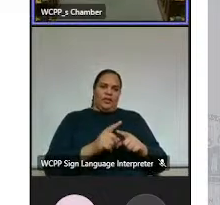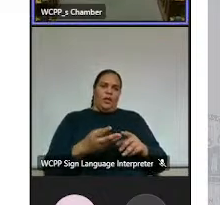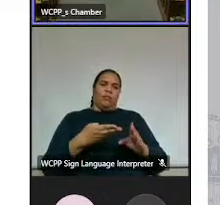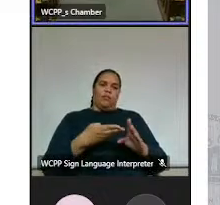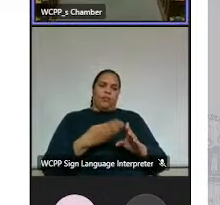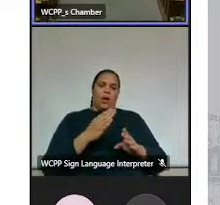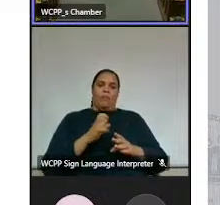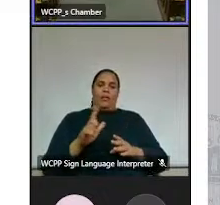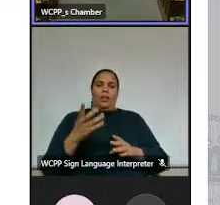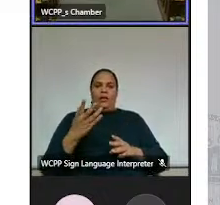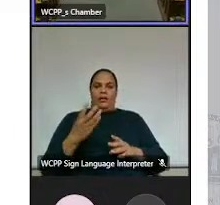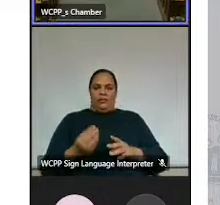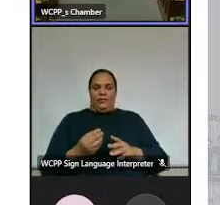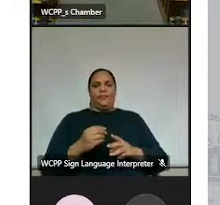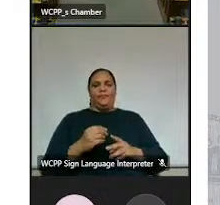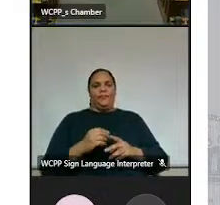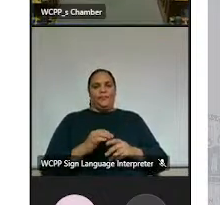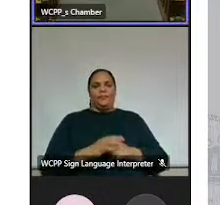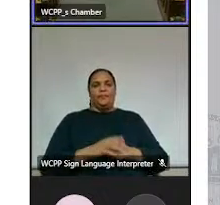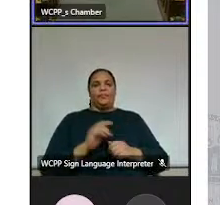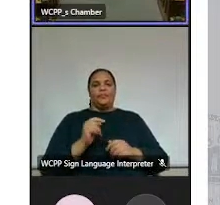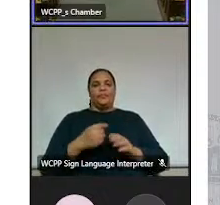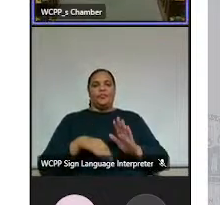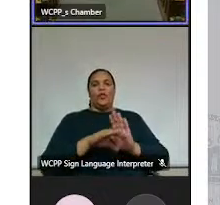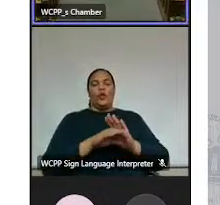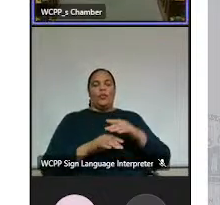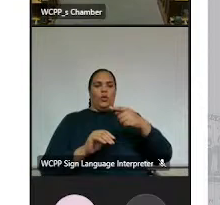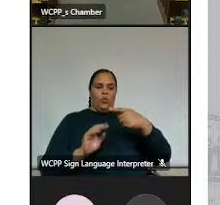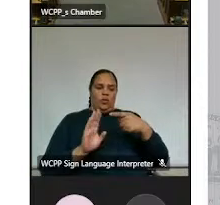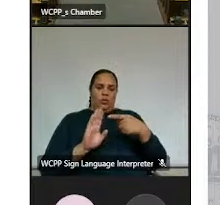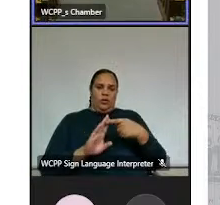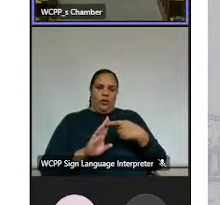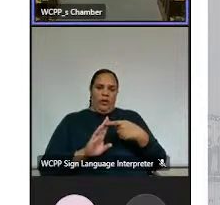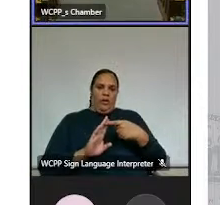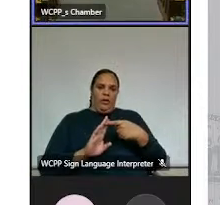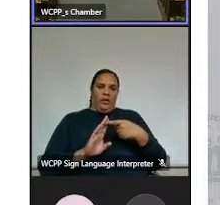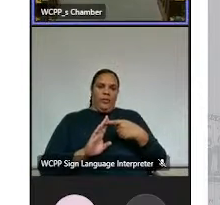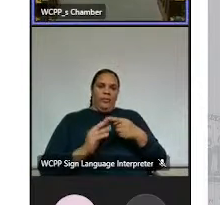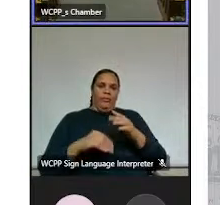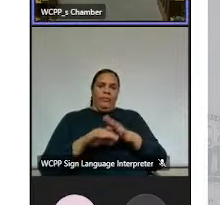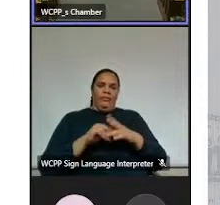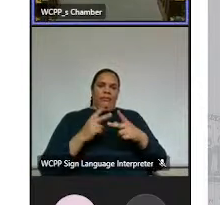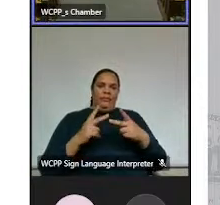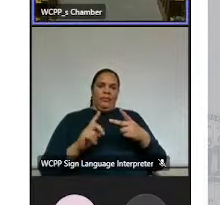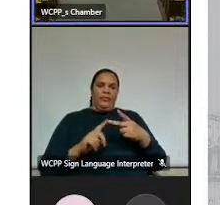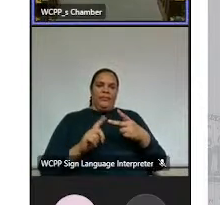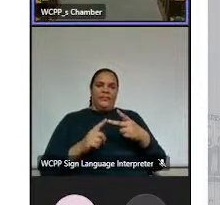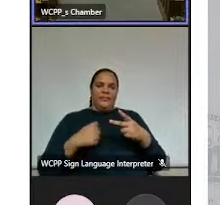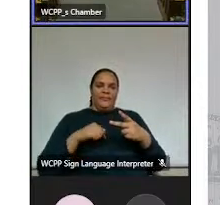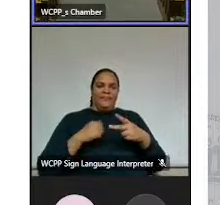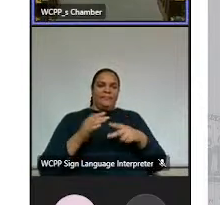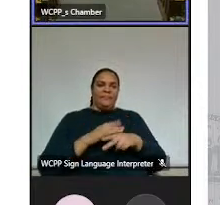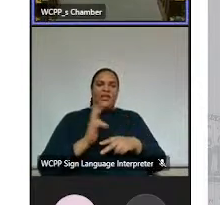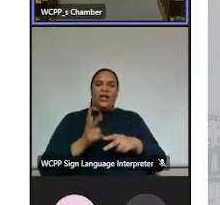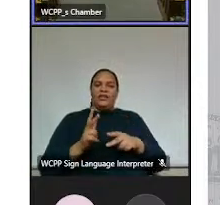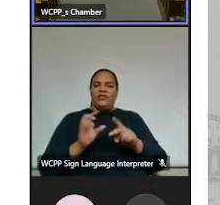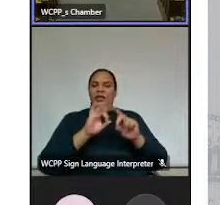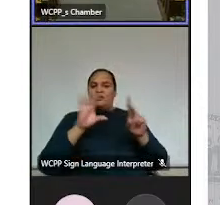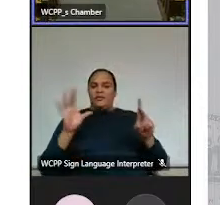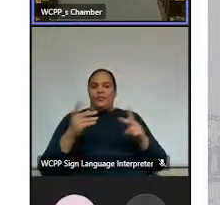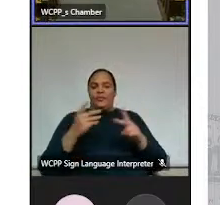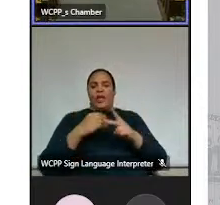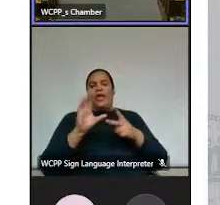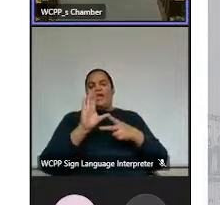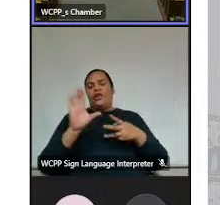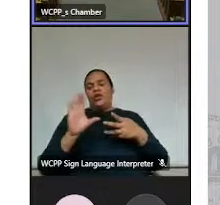bill under that chapter. Under chapter two, we cover classification and